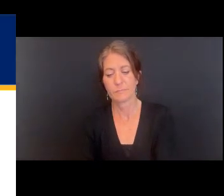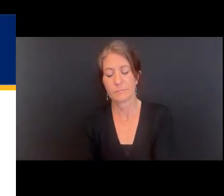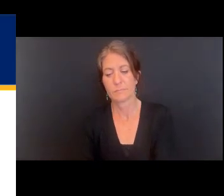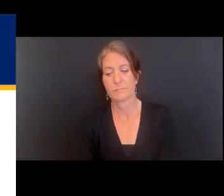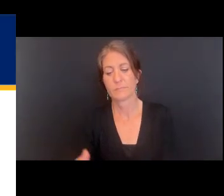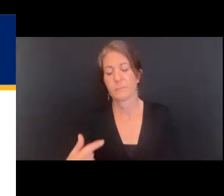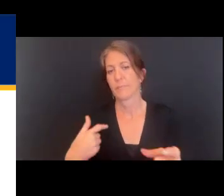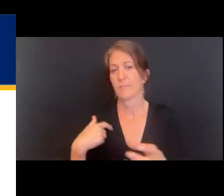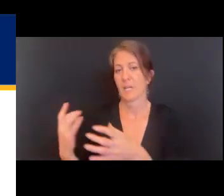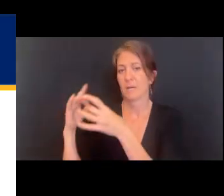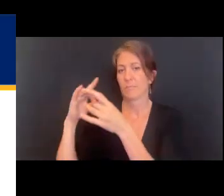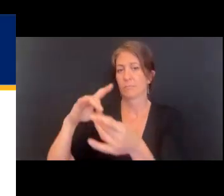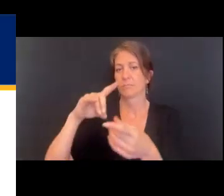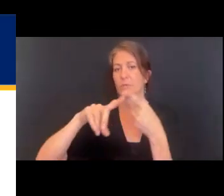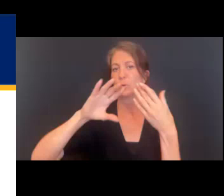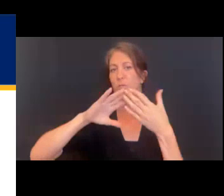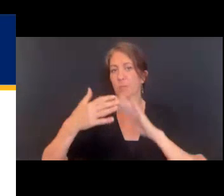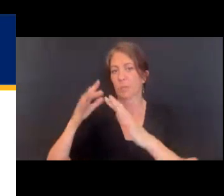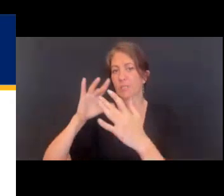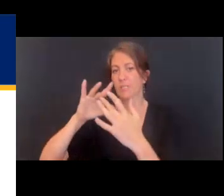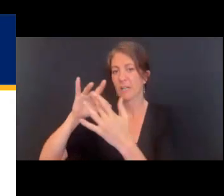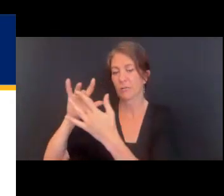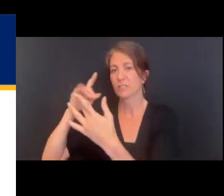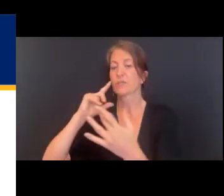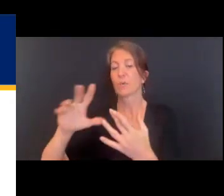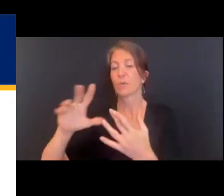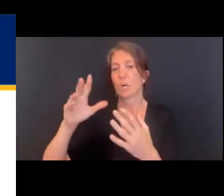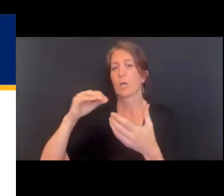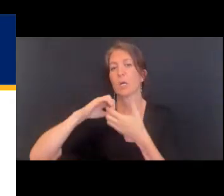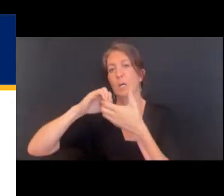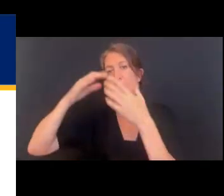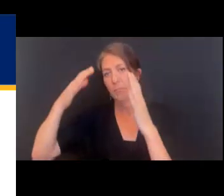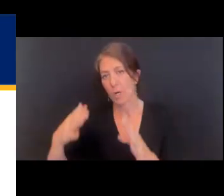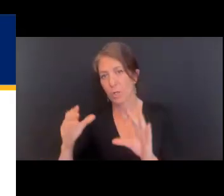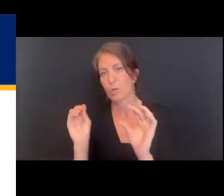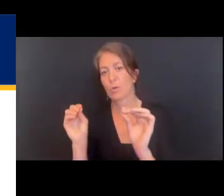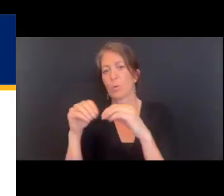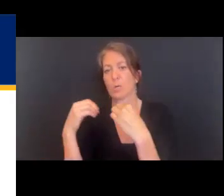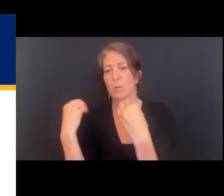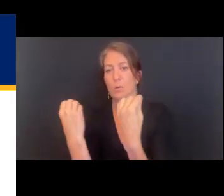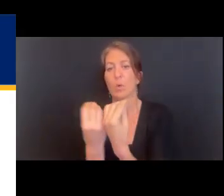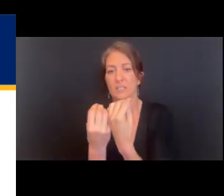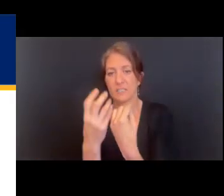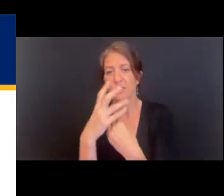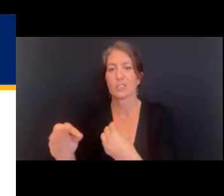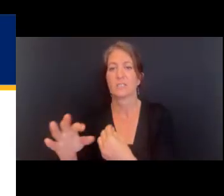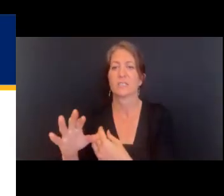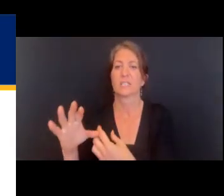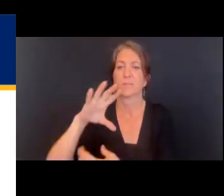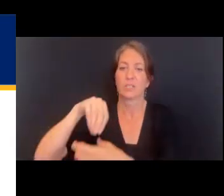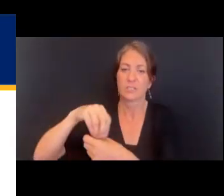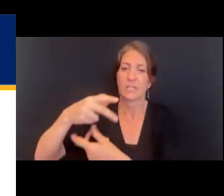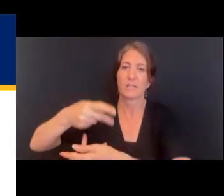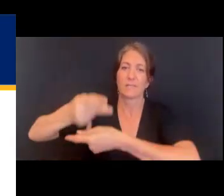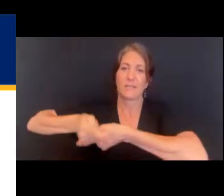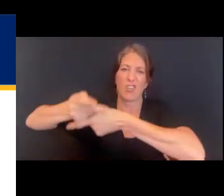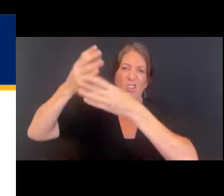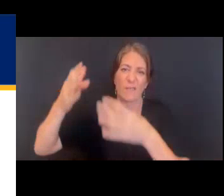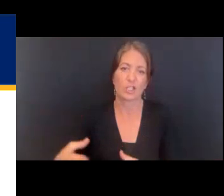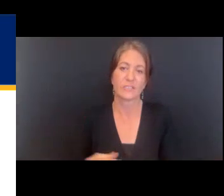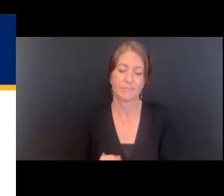community outreach for our partner organizations, participants, and caregivers on behalf of Maximus. Next slide.